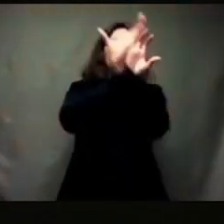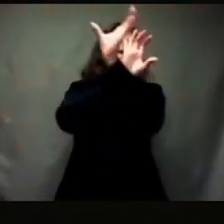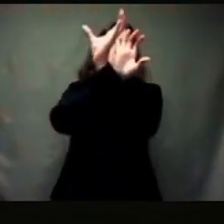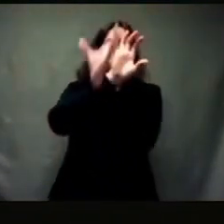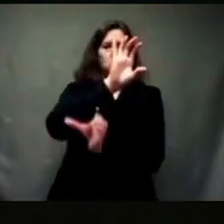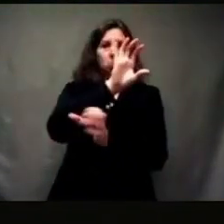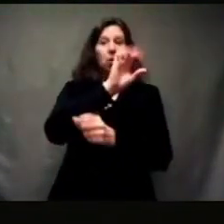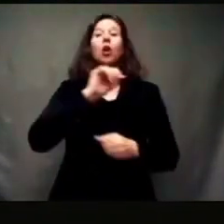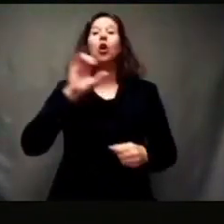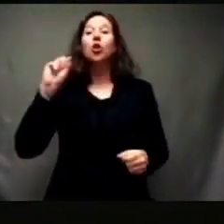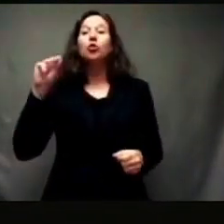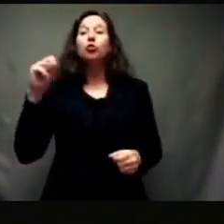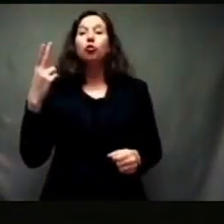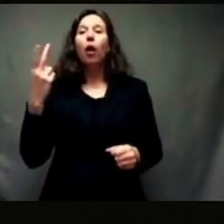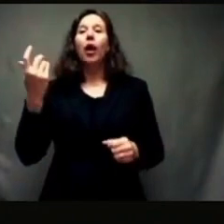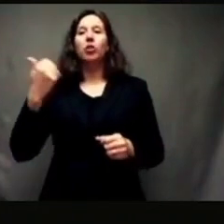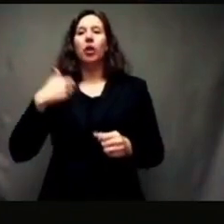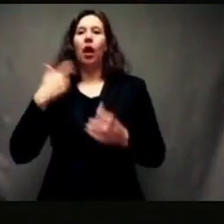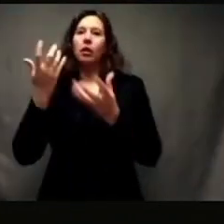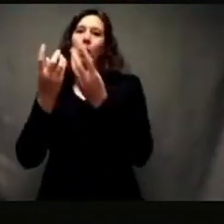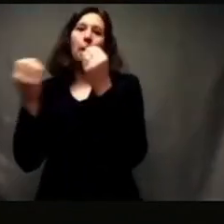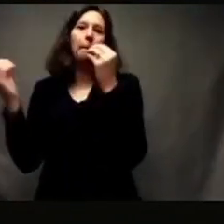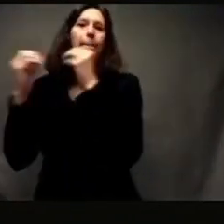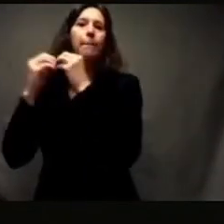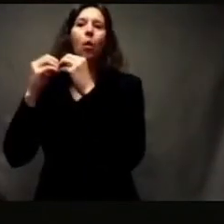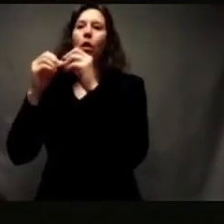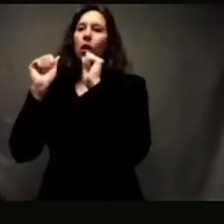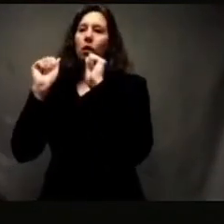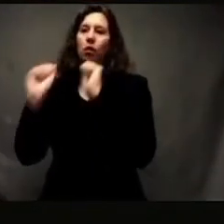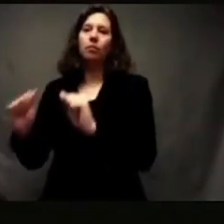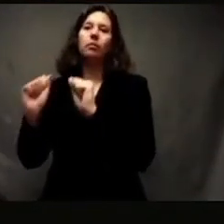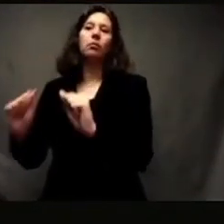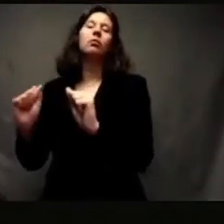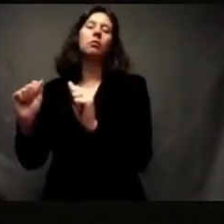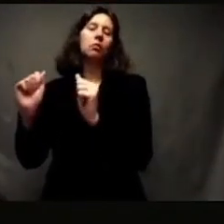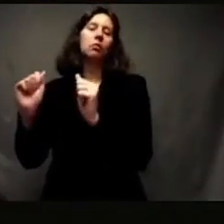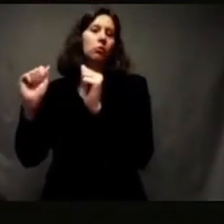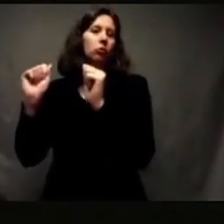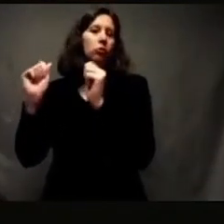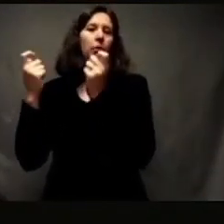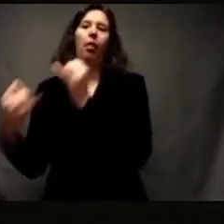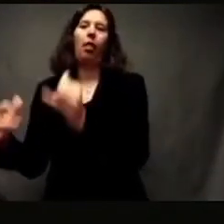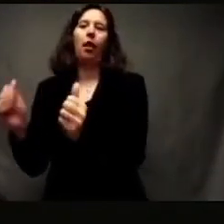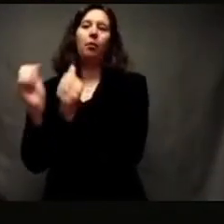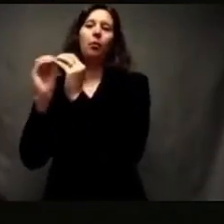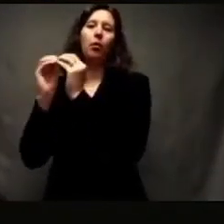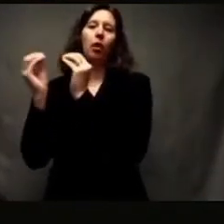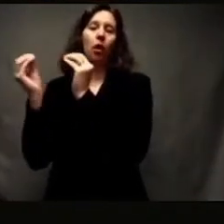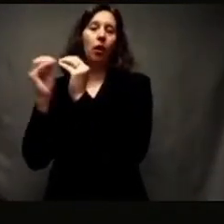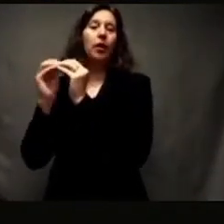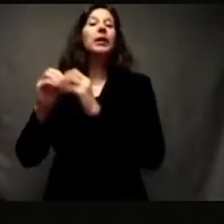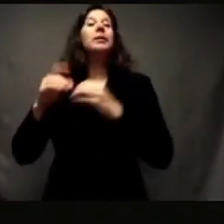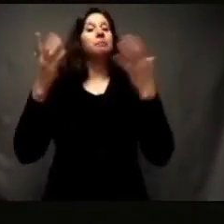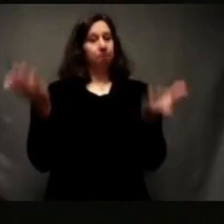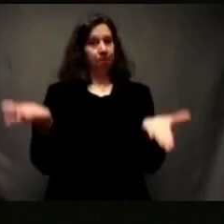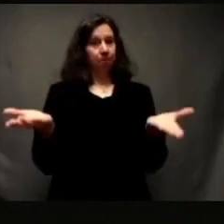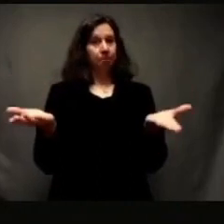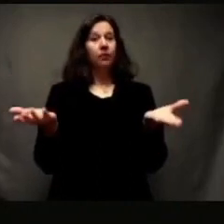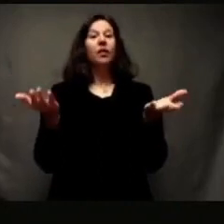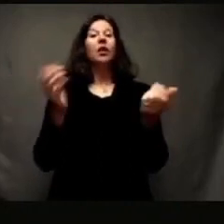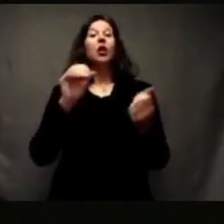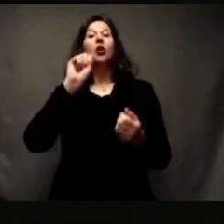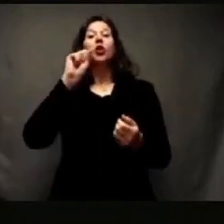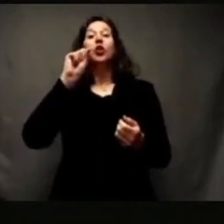has a wider breadth of things that you can do with it. Which leads me perfectly into my next slide of what can you